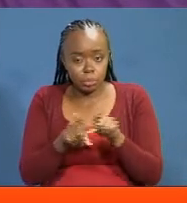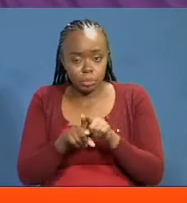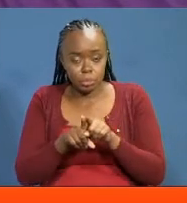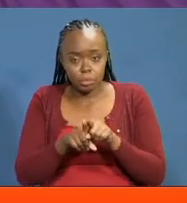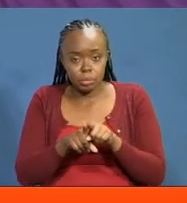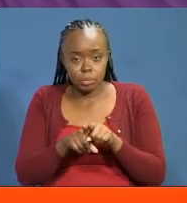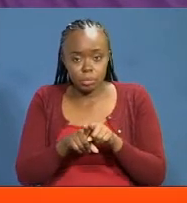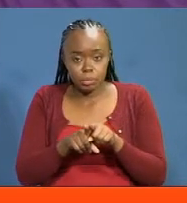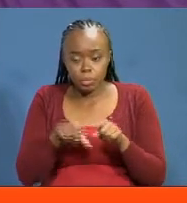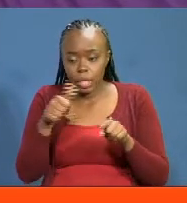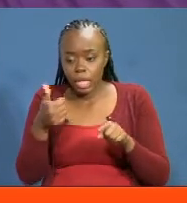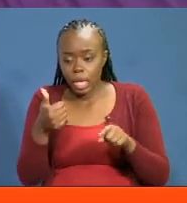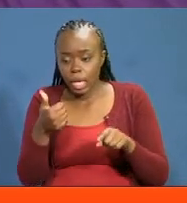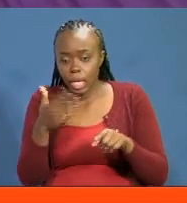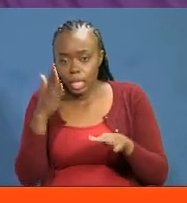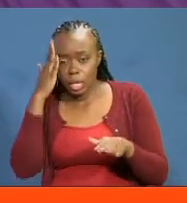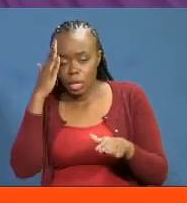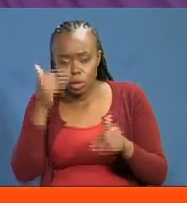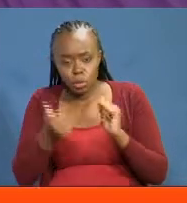hey, jina inaitwaje?